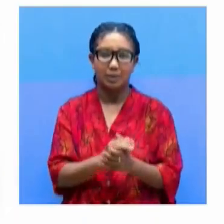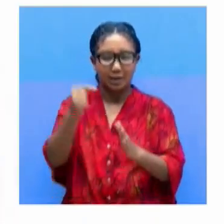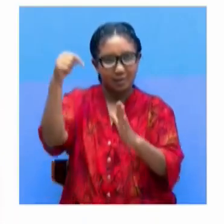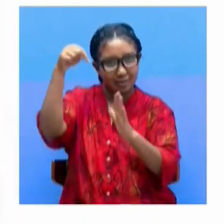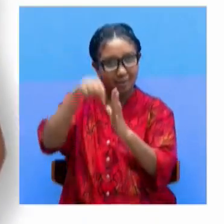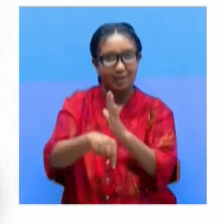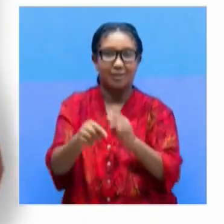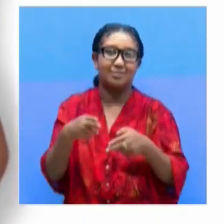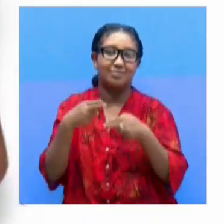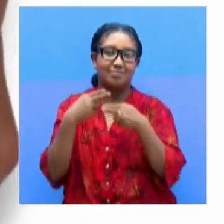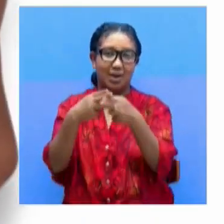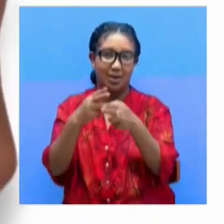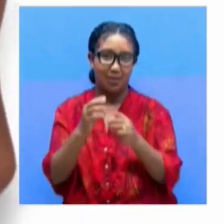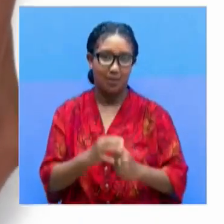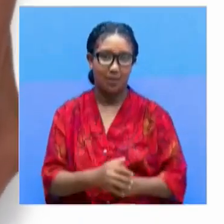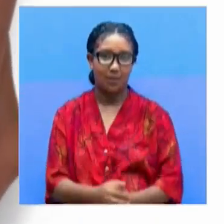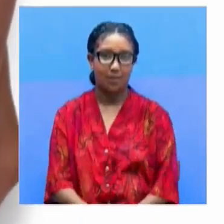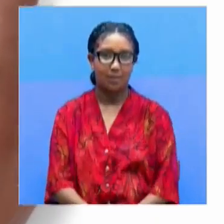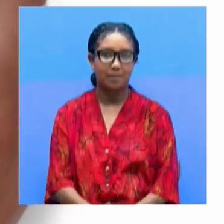detail